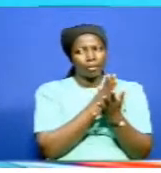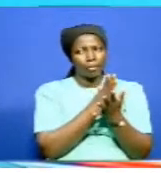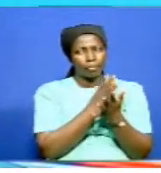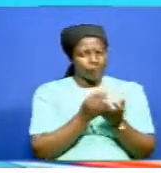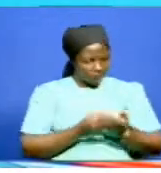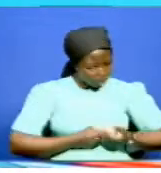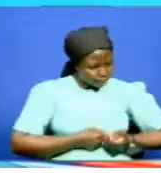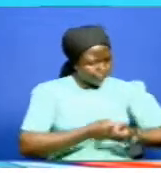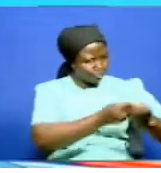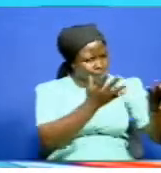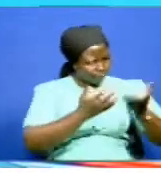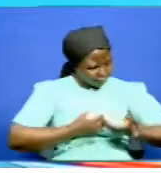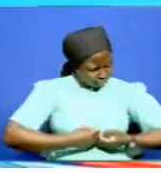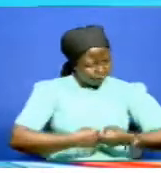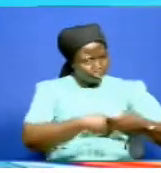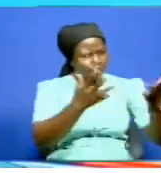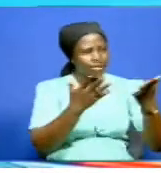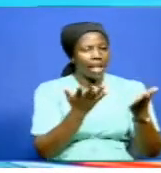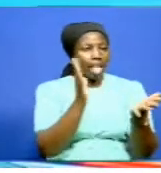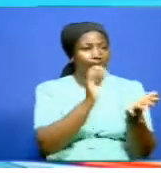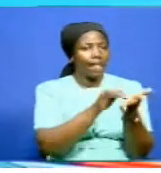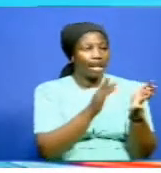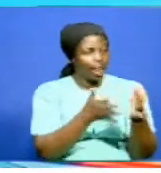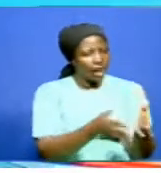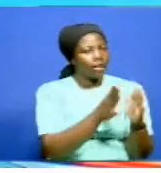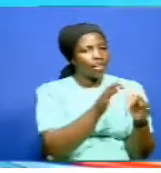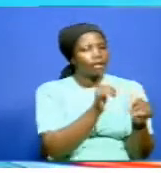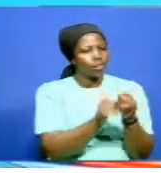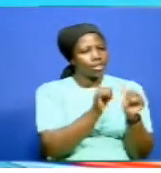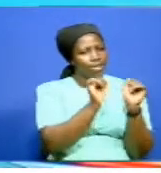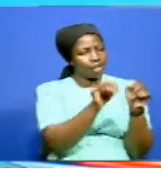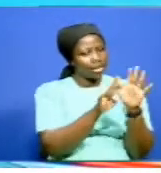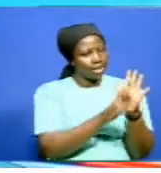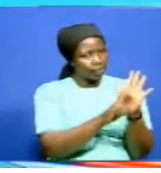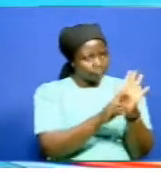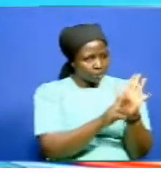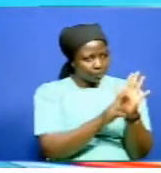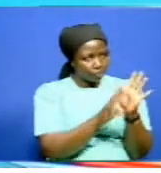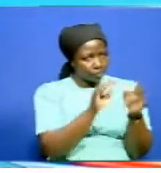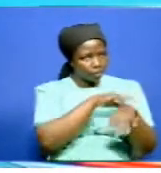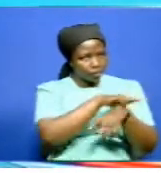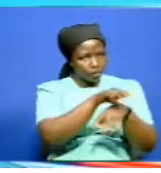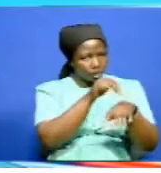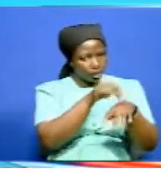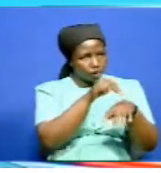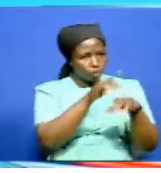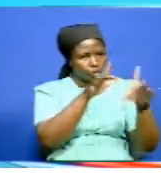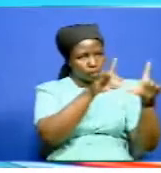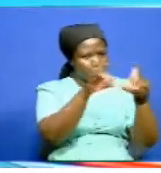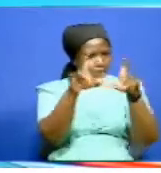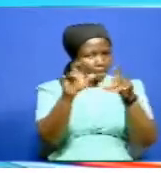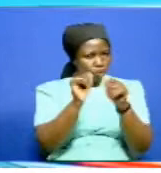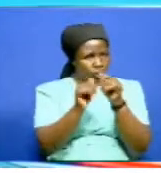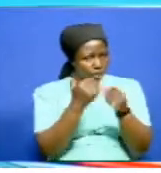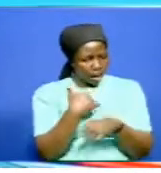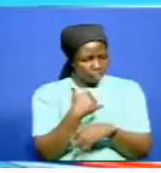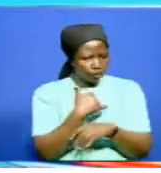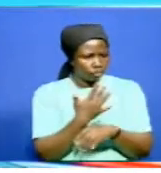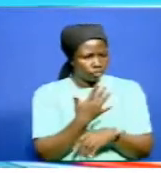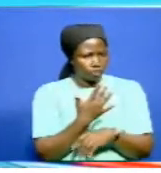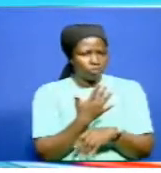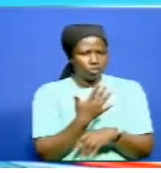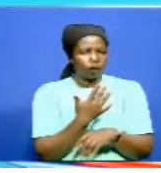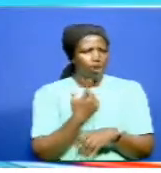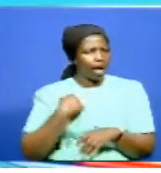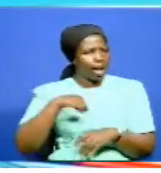redistribute it in a way that will be actually represent the national picture that we have? Or do we have the 47 counties